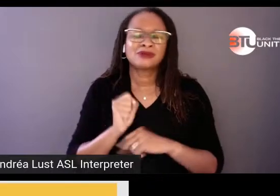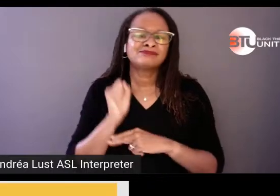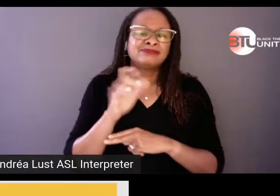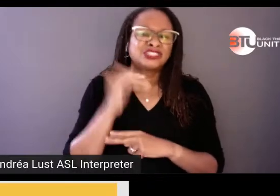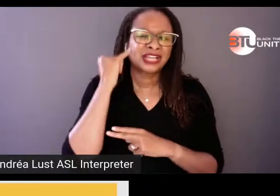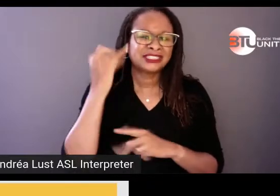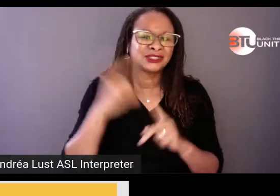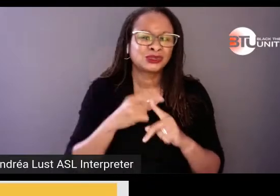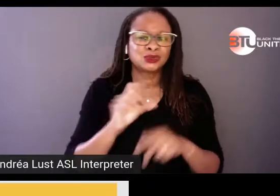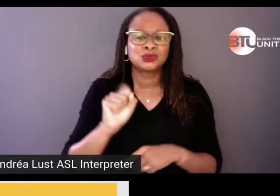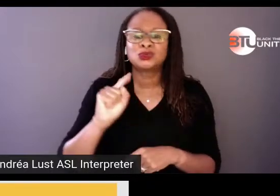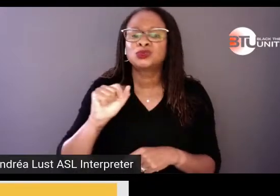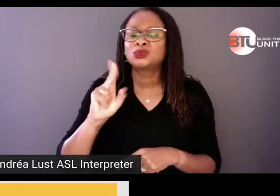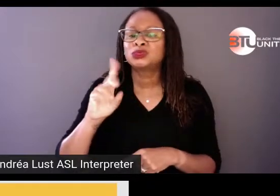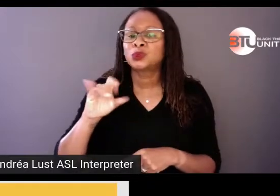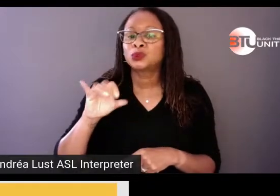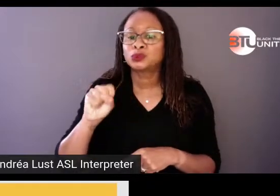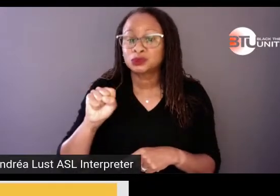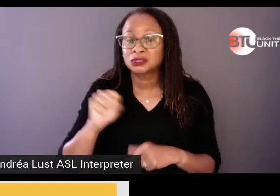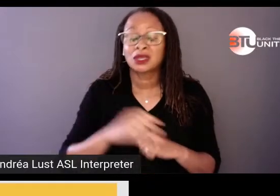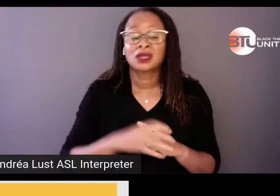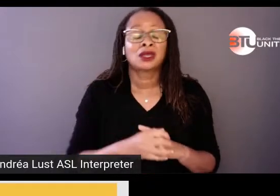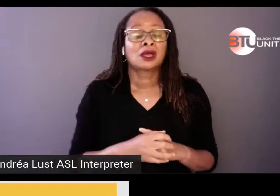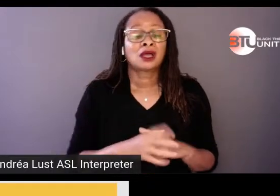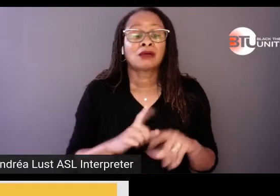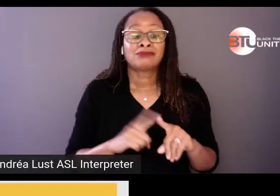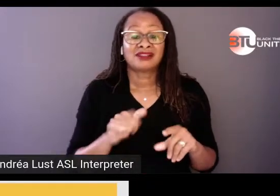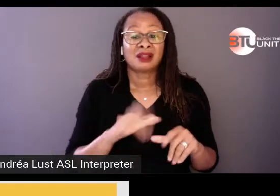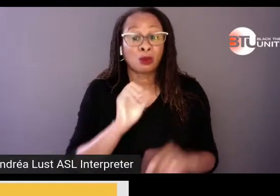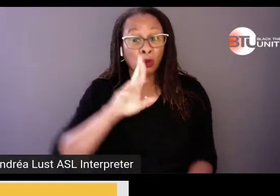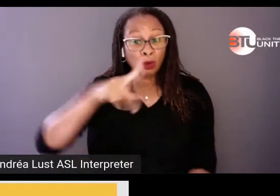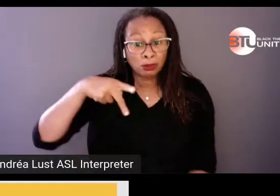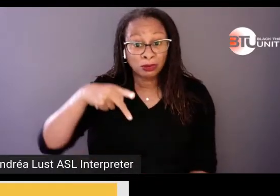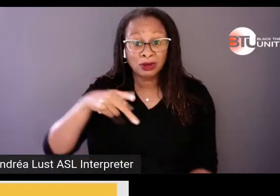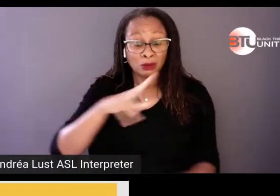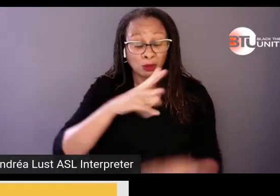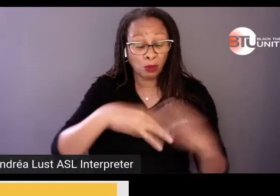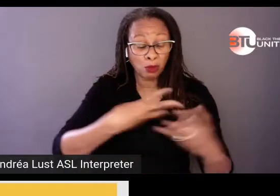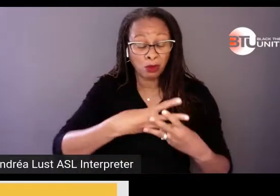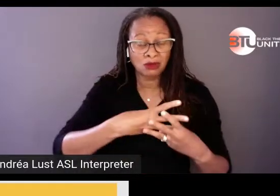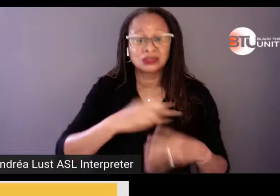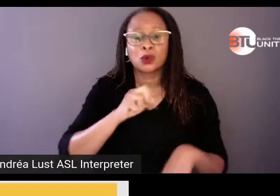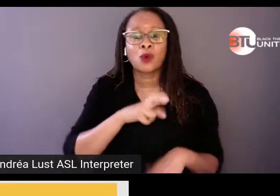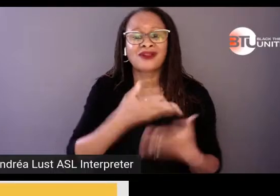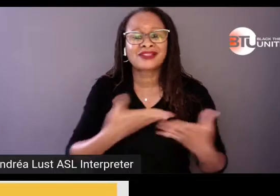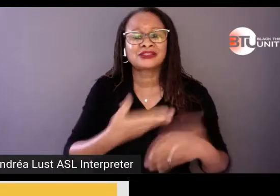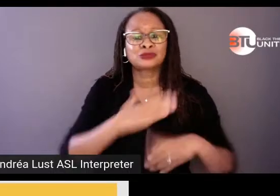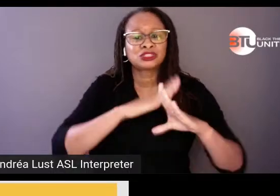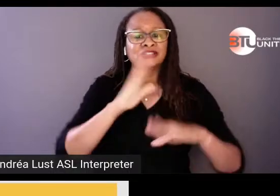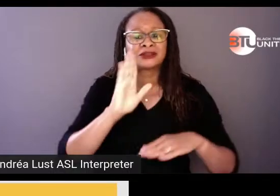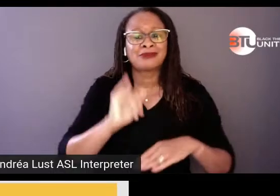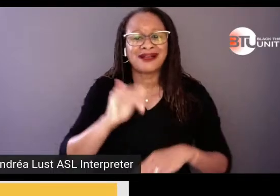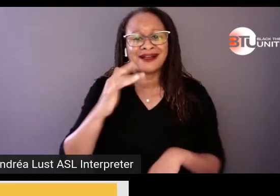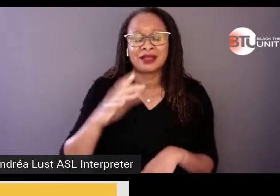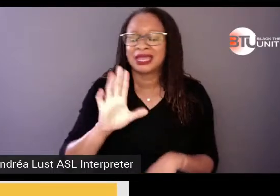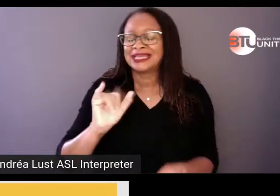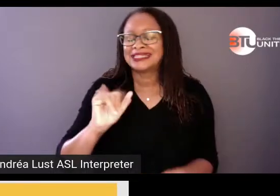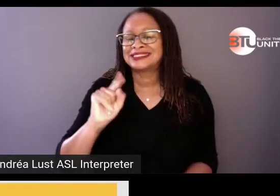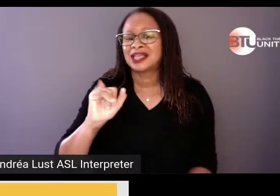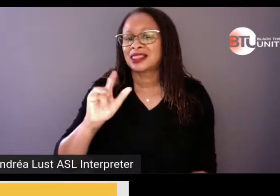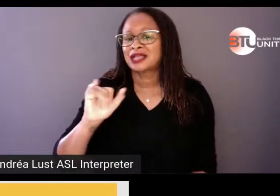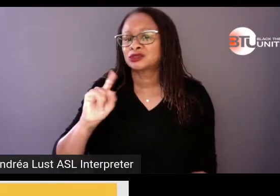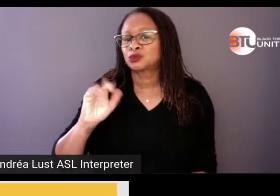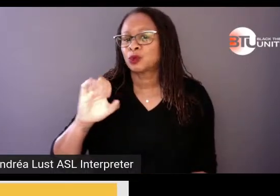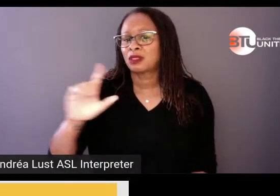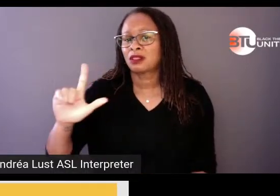studios. But it definitely in the corporate realm for things that are protected by intellectual property, if someone has